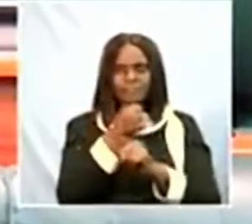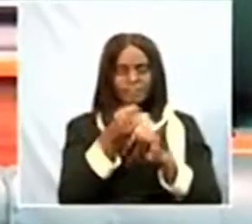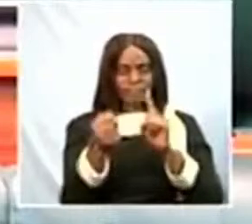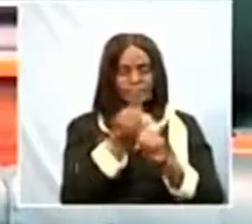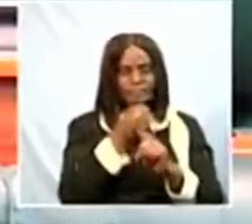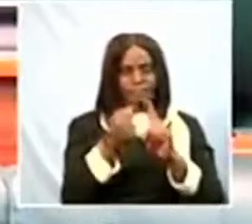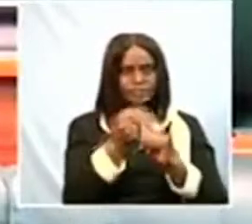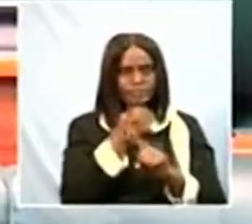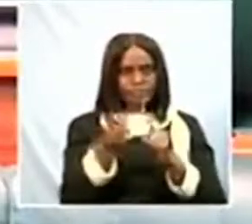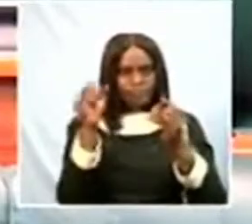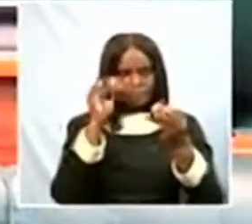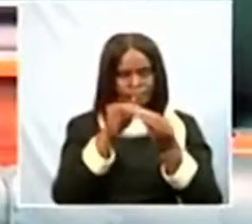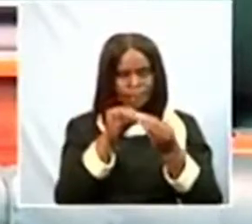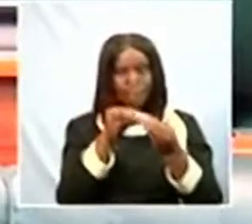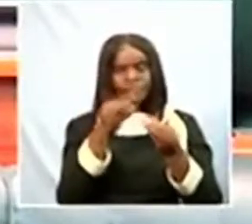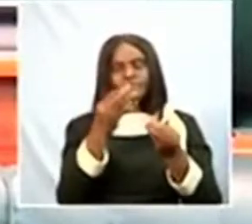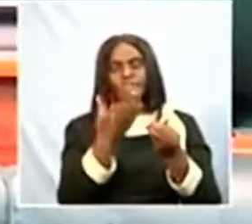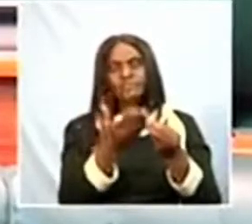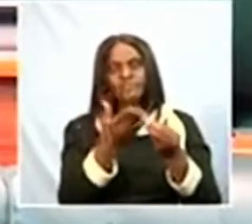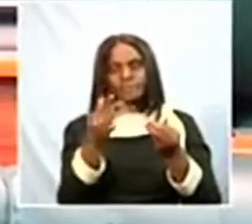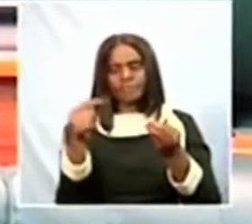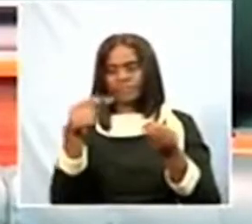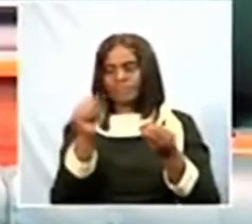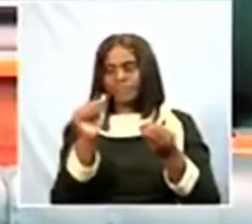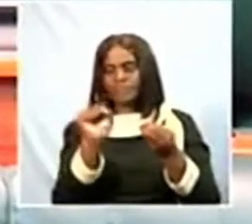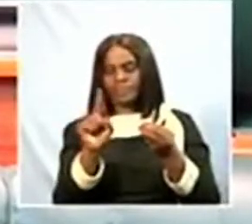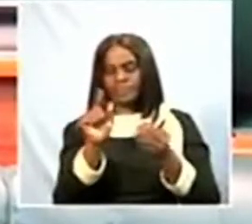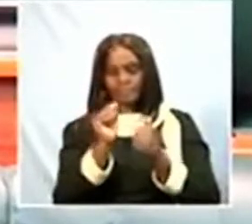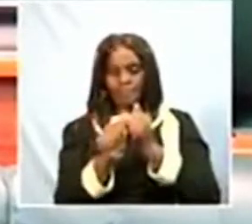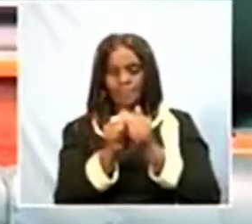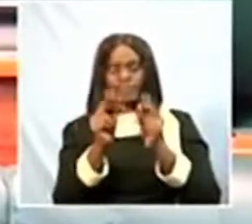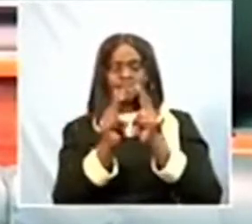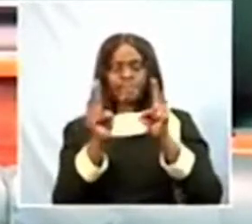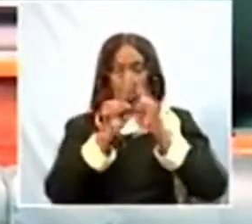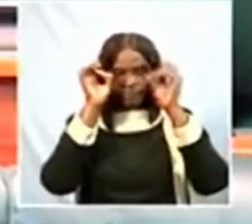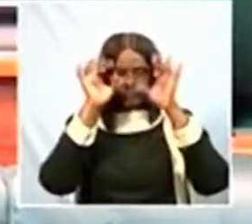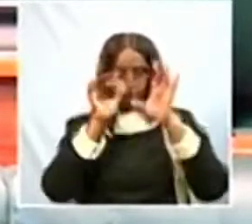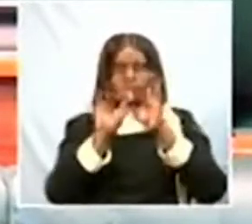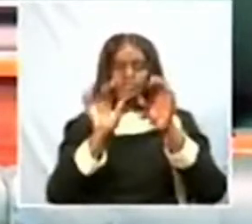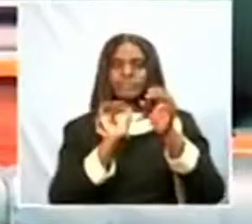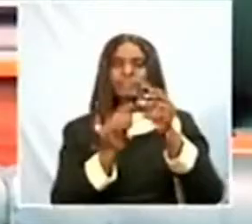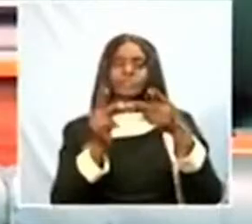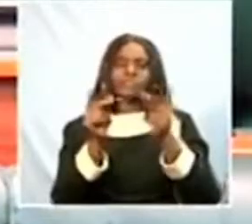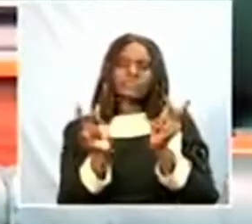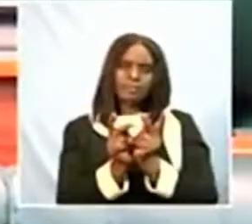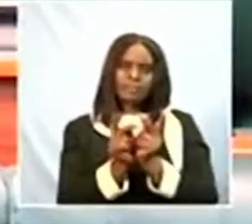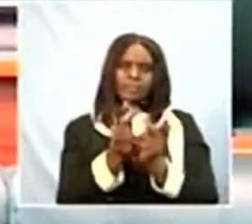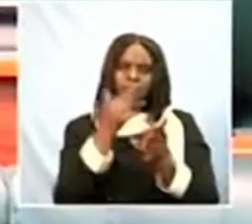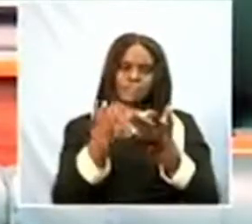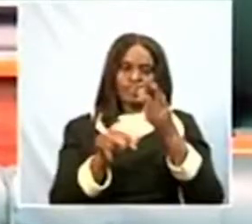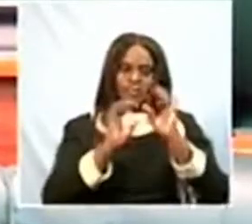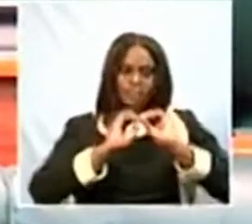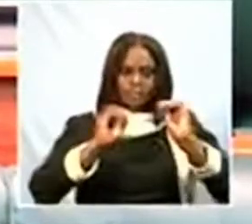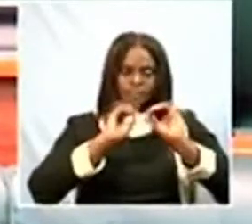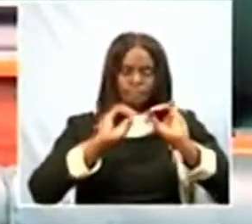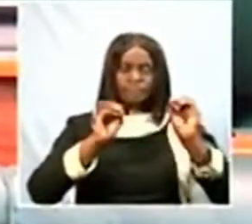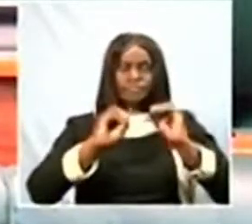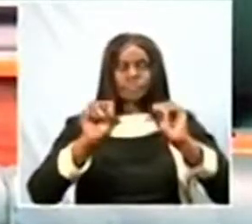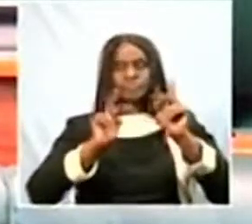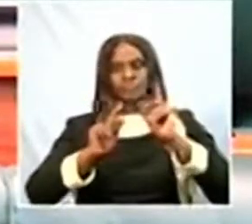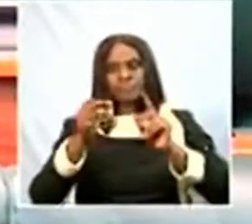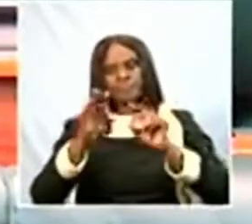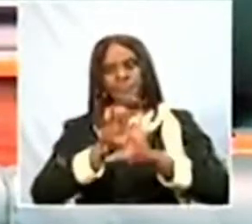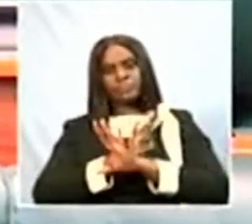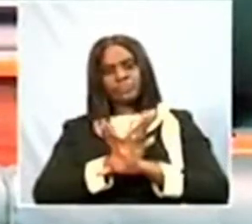cause the addition of gases that are very dangerous to our atmosphere. They must educate the people